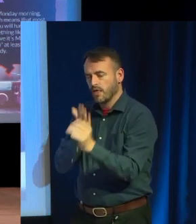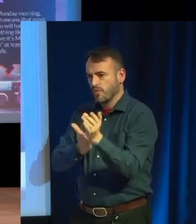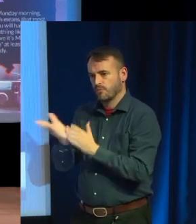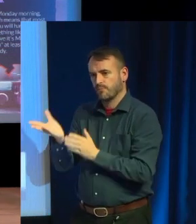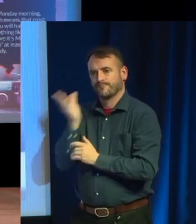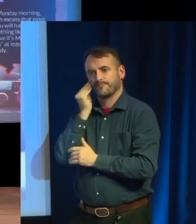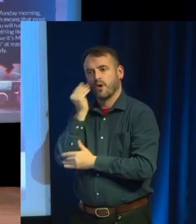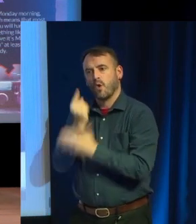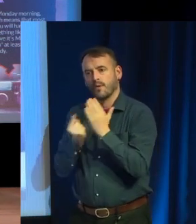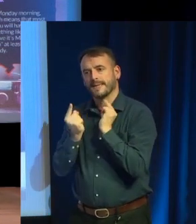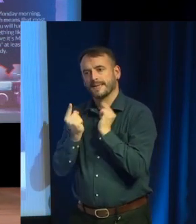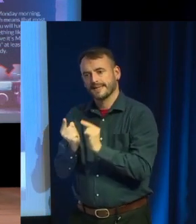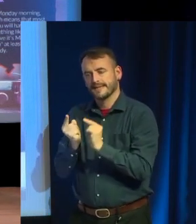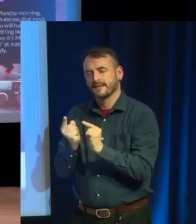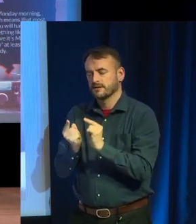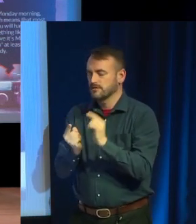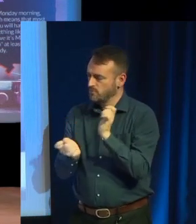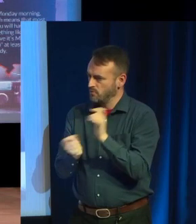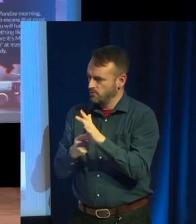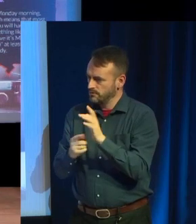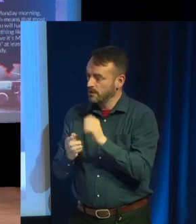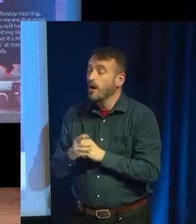Make the first introduction stand out.